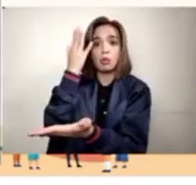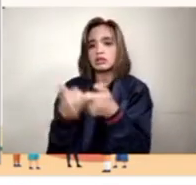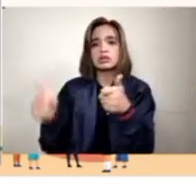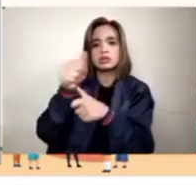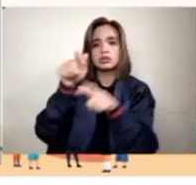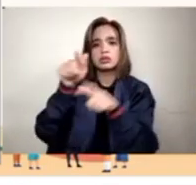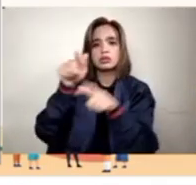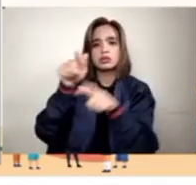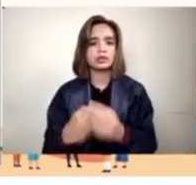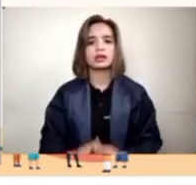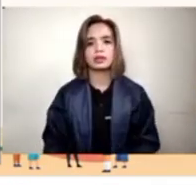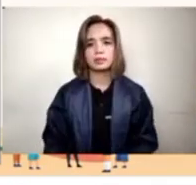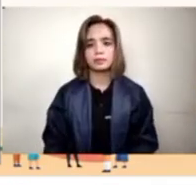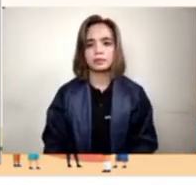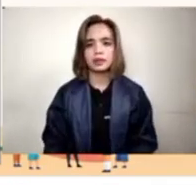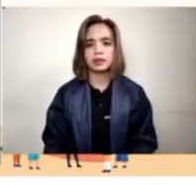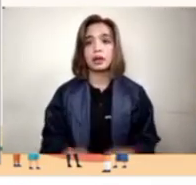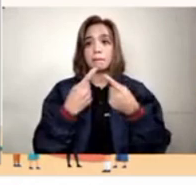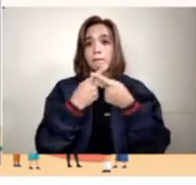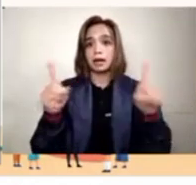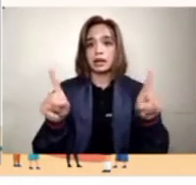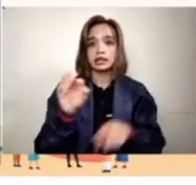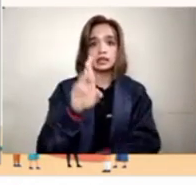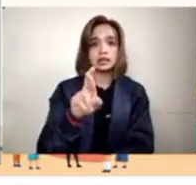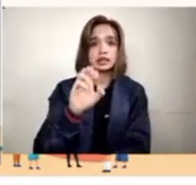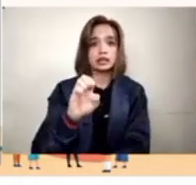just to get promoted. However,